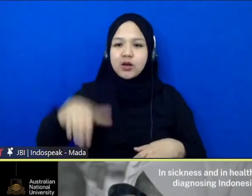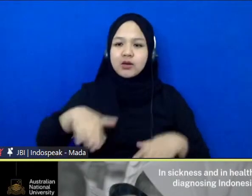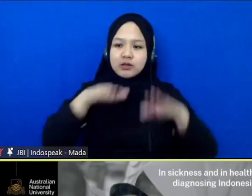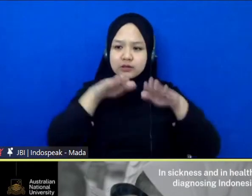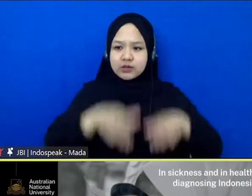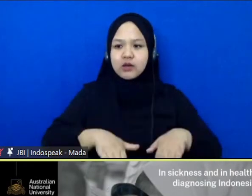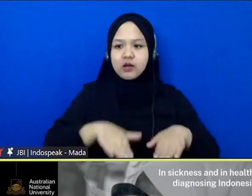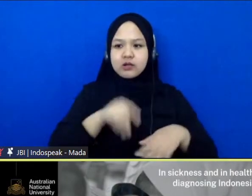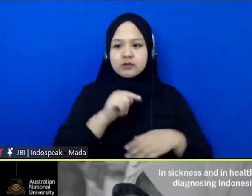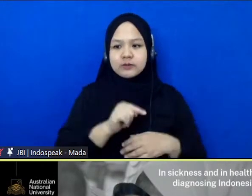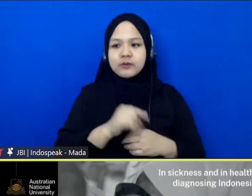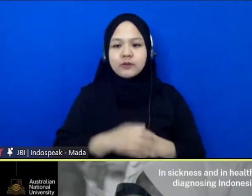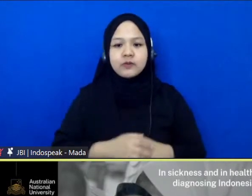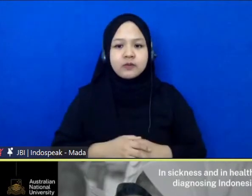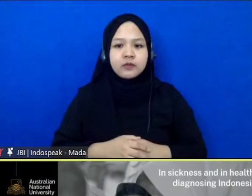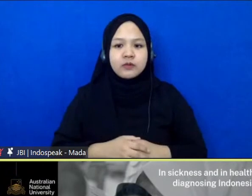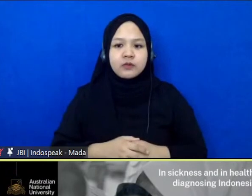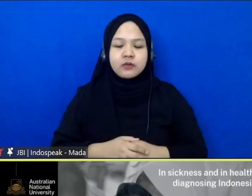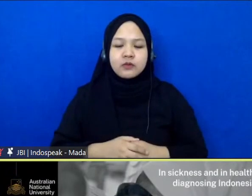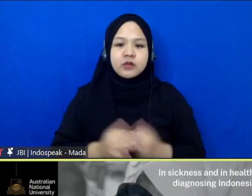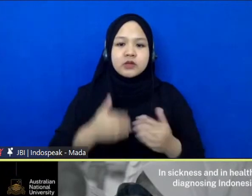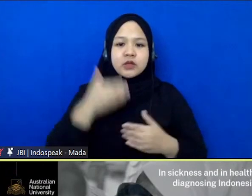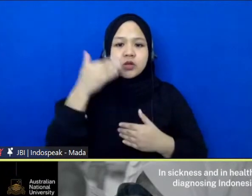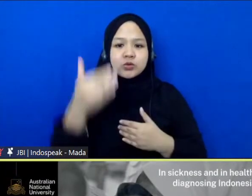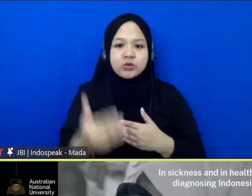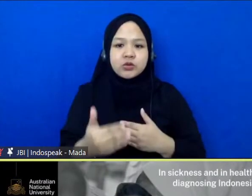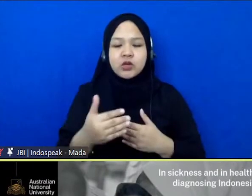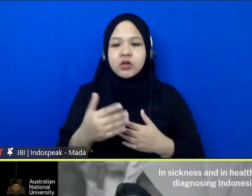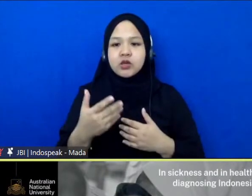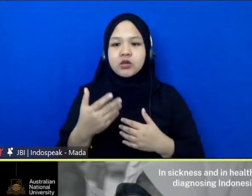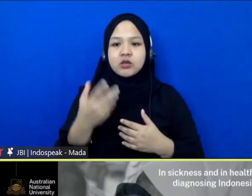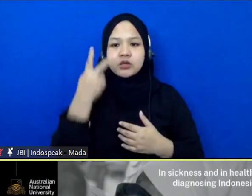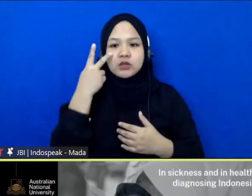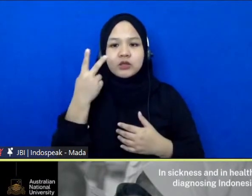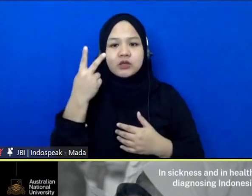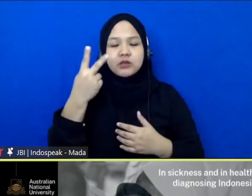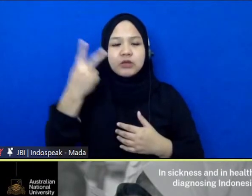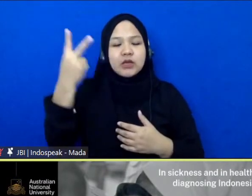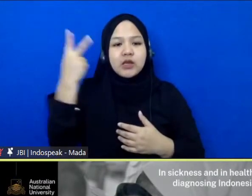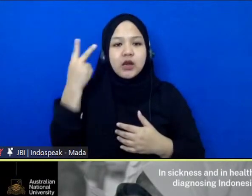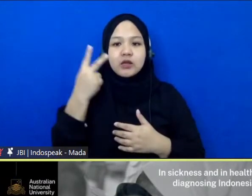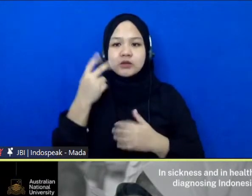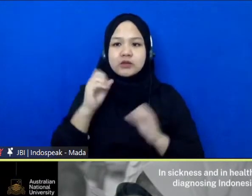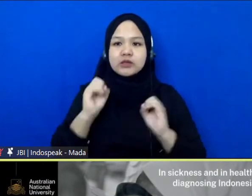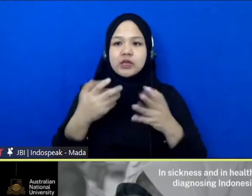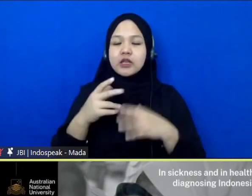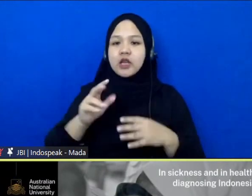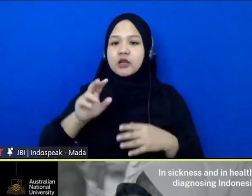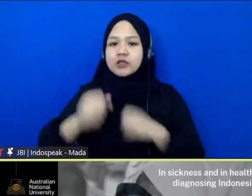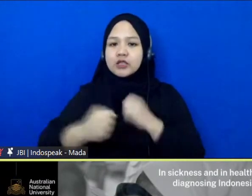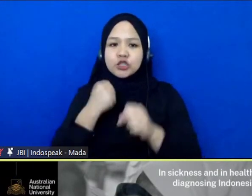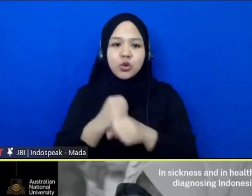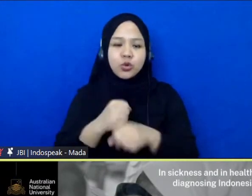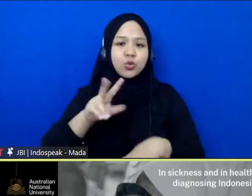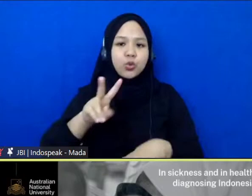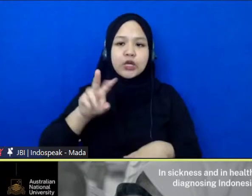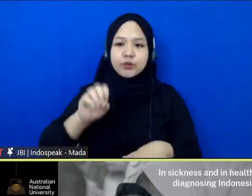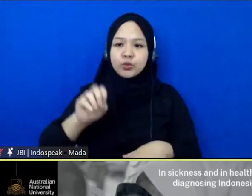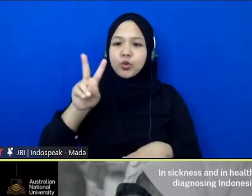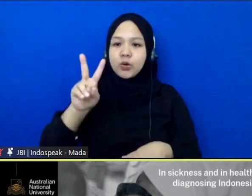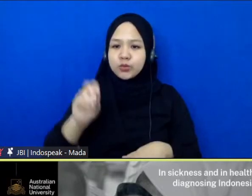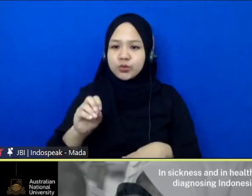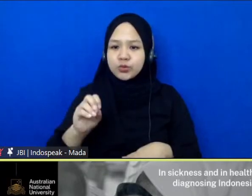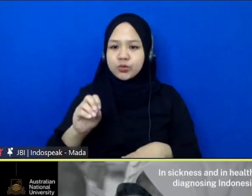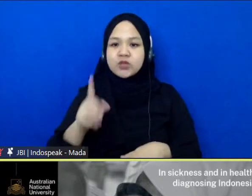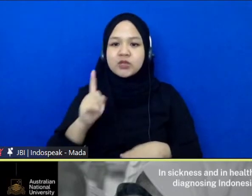was only observed later in the year of 2020, because I think the pickup of the pandemic in